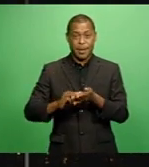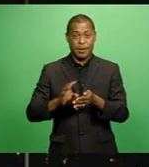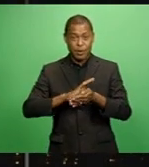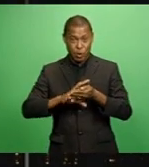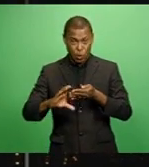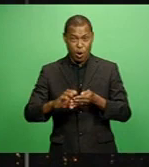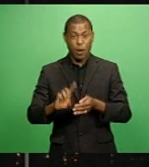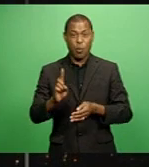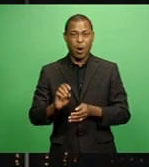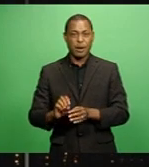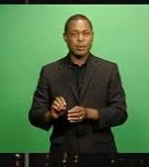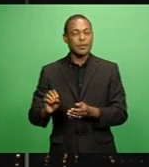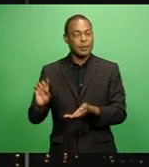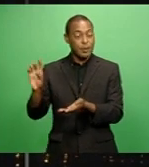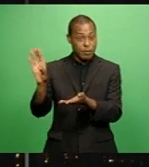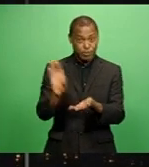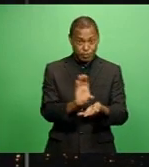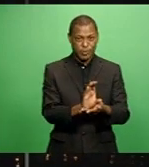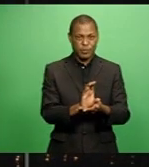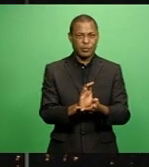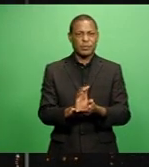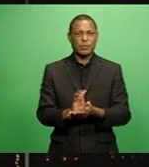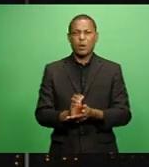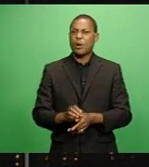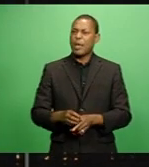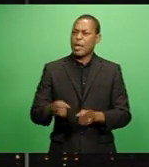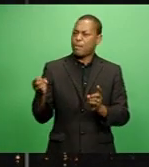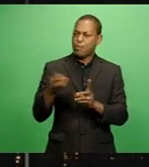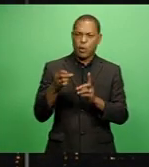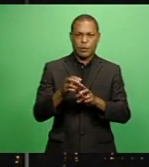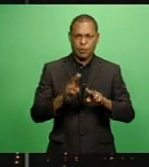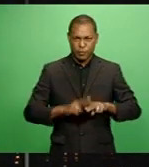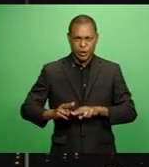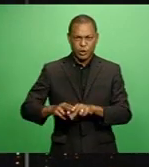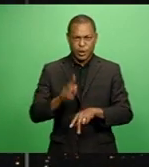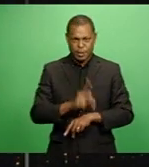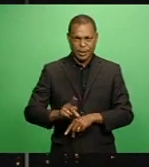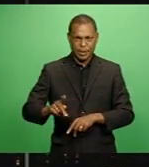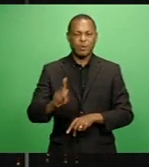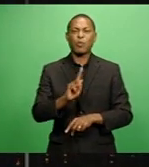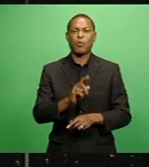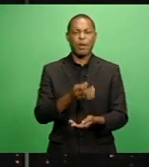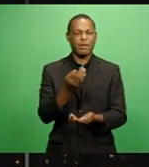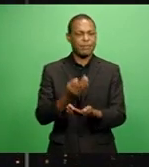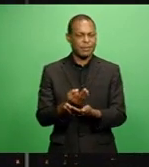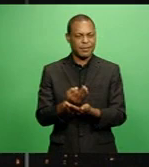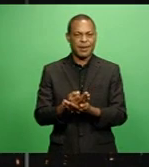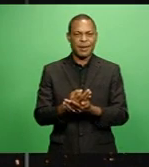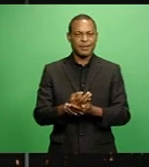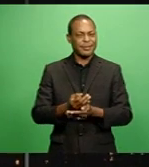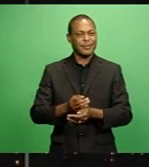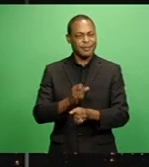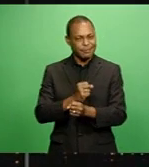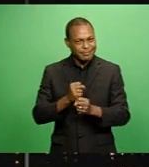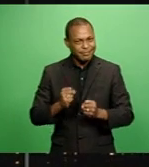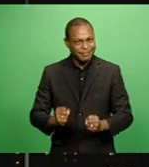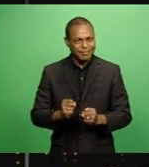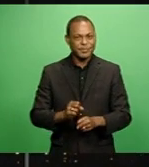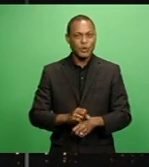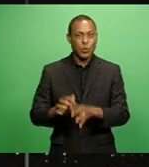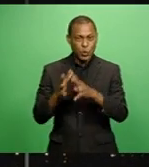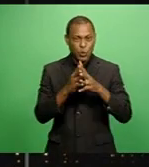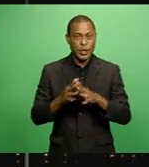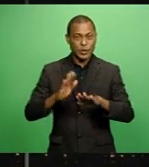is crucial to Fiji and the Pacific in terms of maintaining financial stability. Jeshula reports the U.S., together